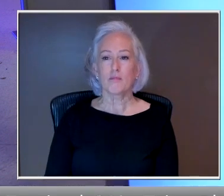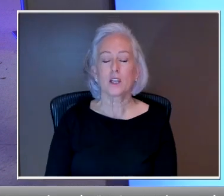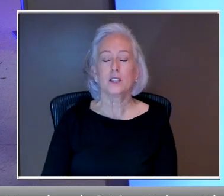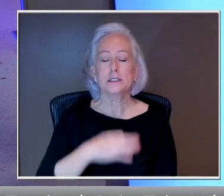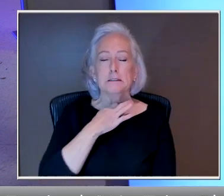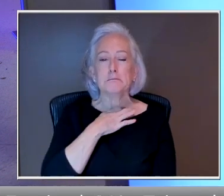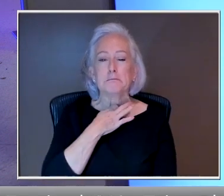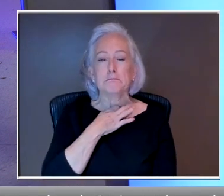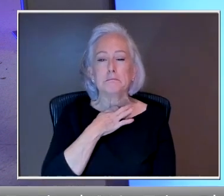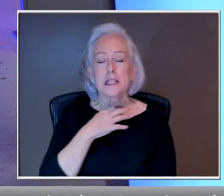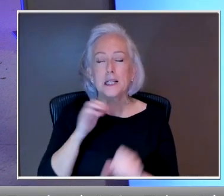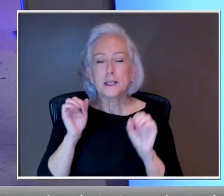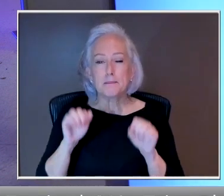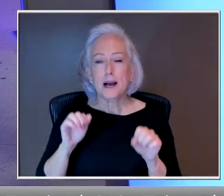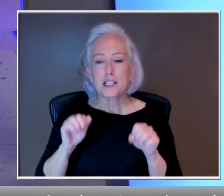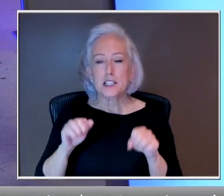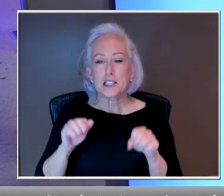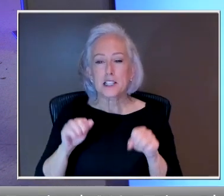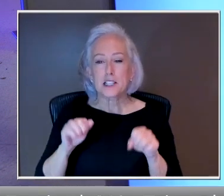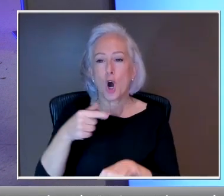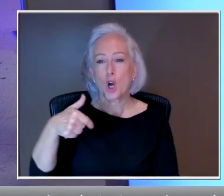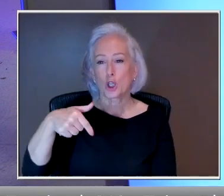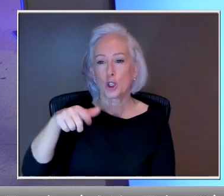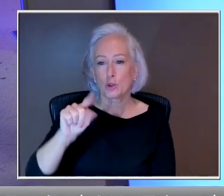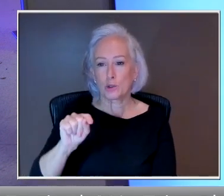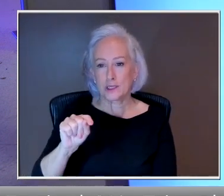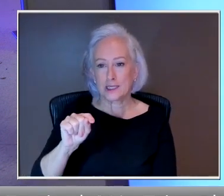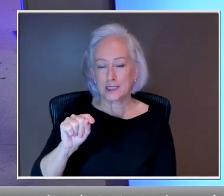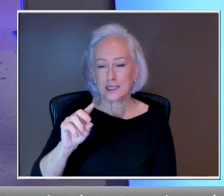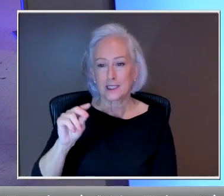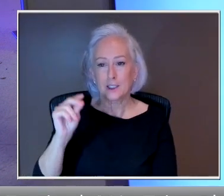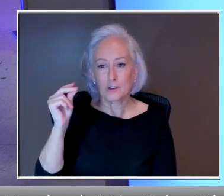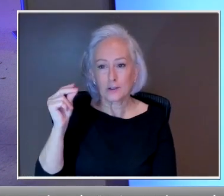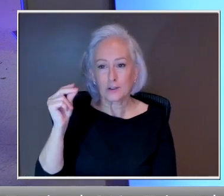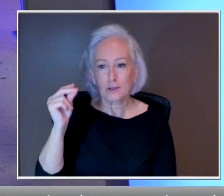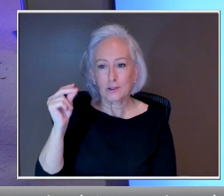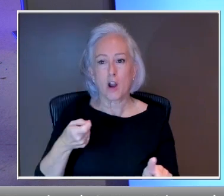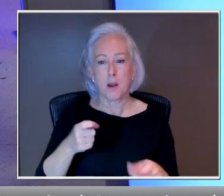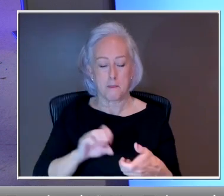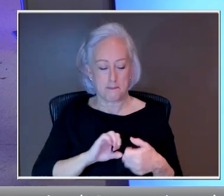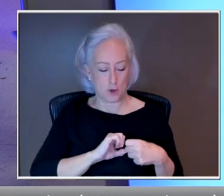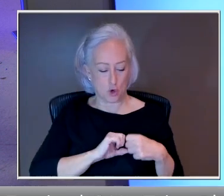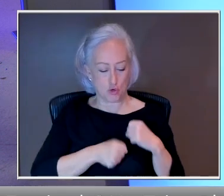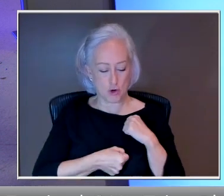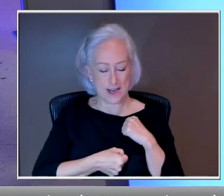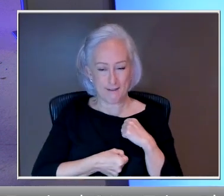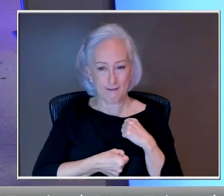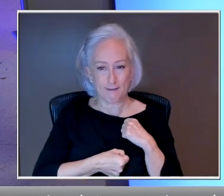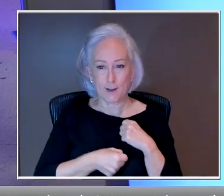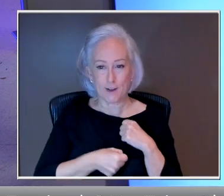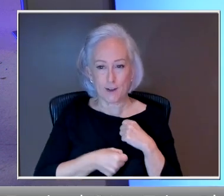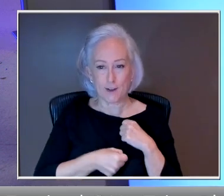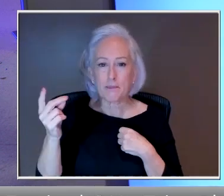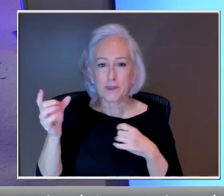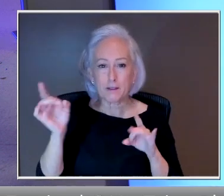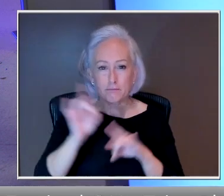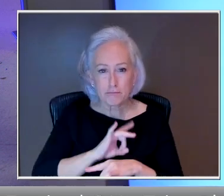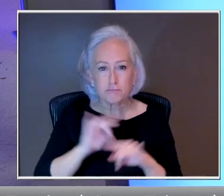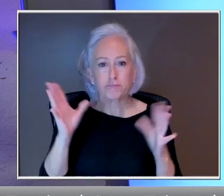long QT to be triggered by grief or something traumatic, or is